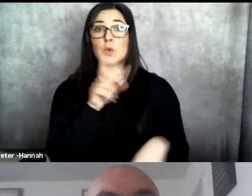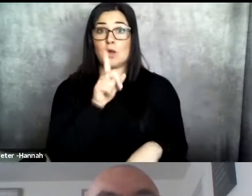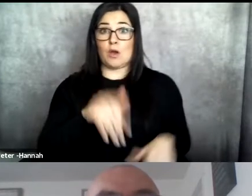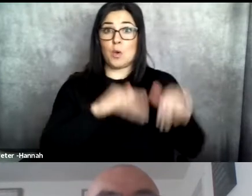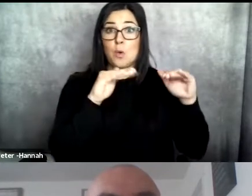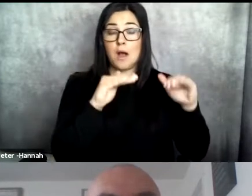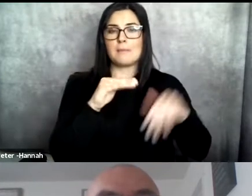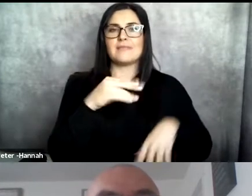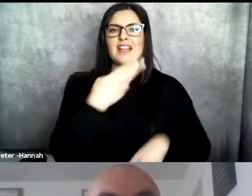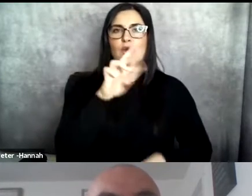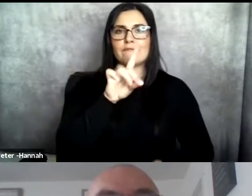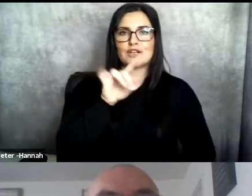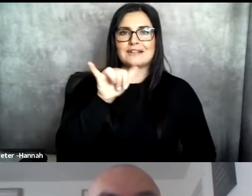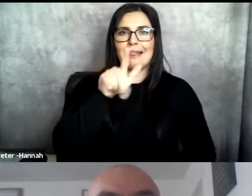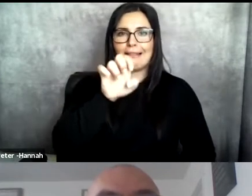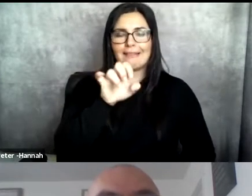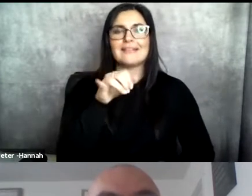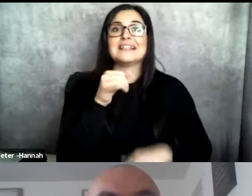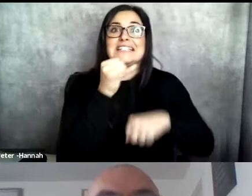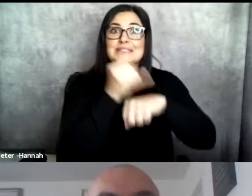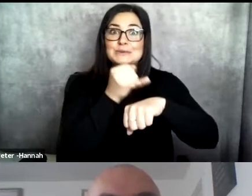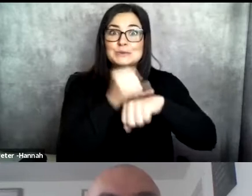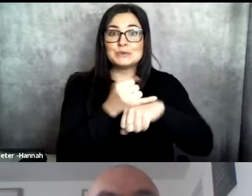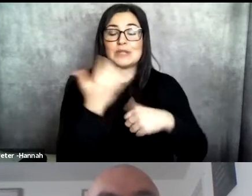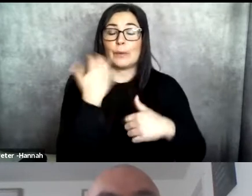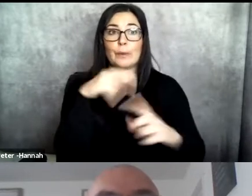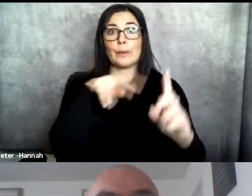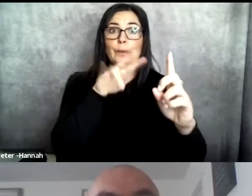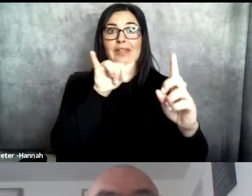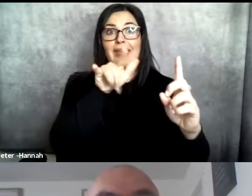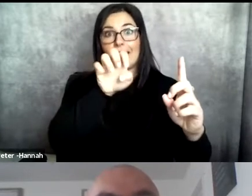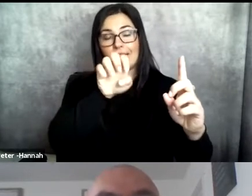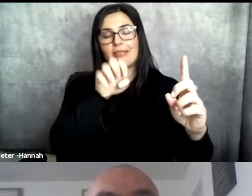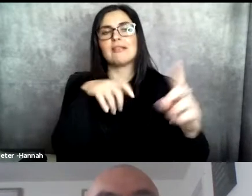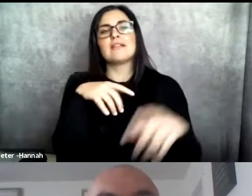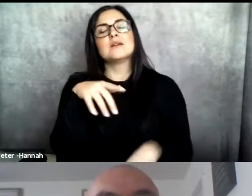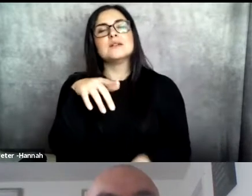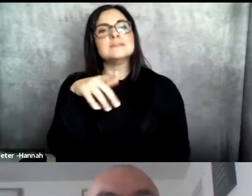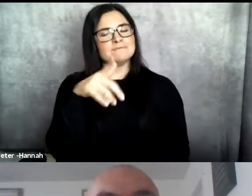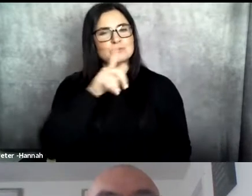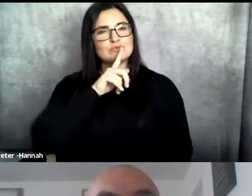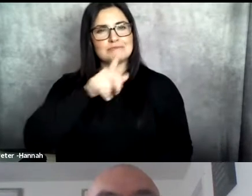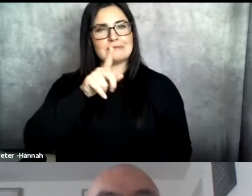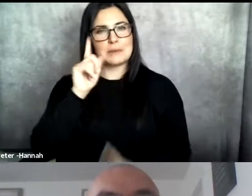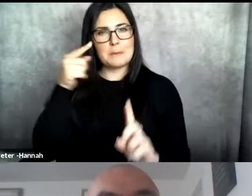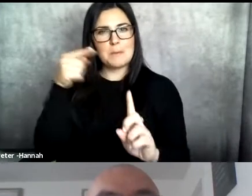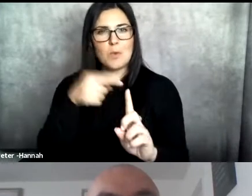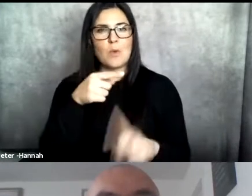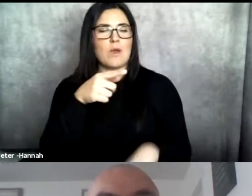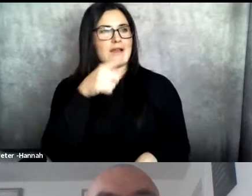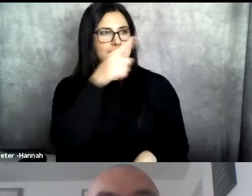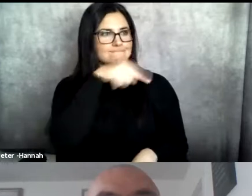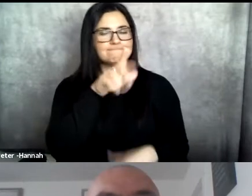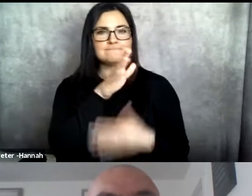Yale, right? As institutions with prestige, right? For those that were involved in this life, right?